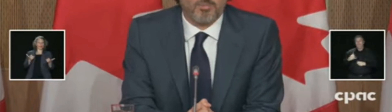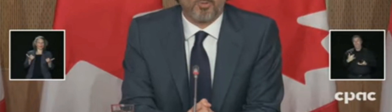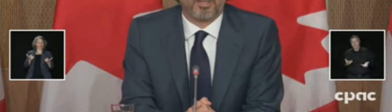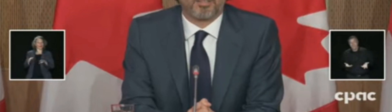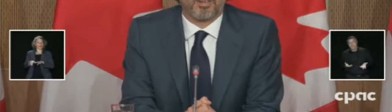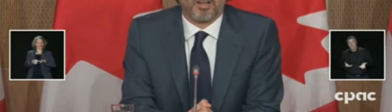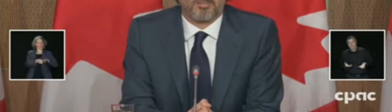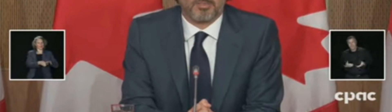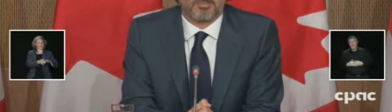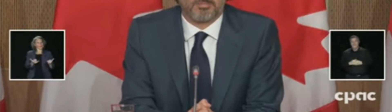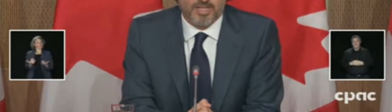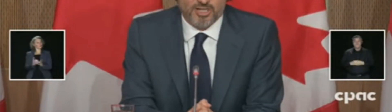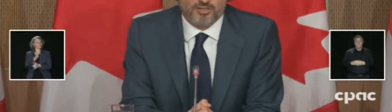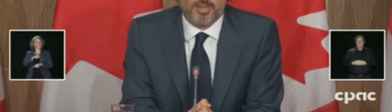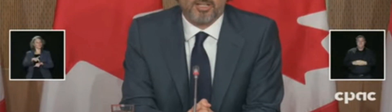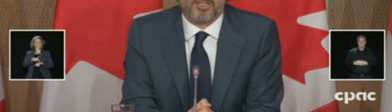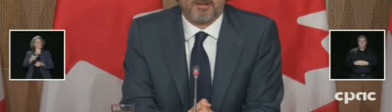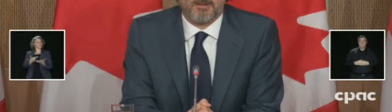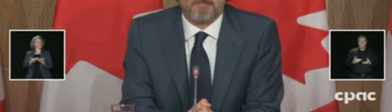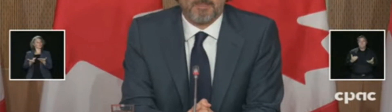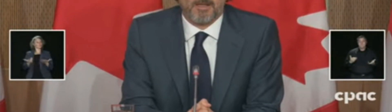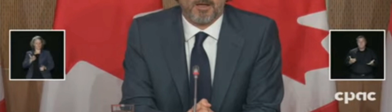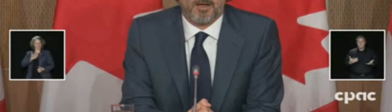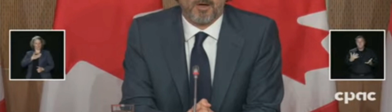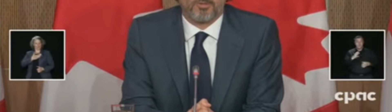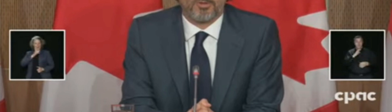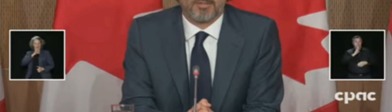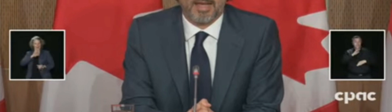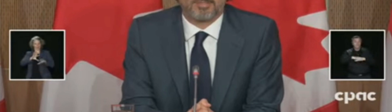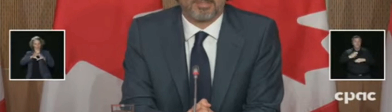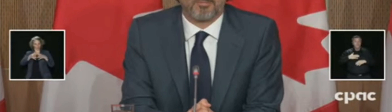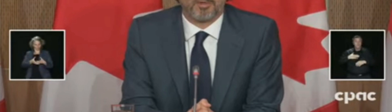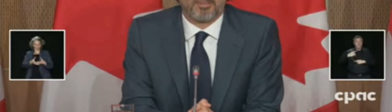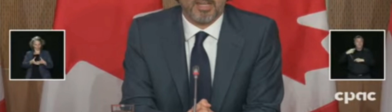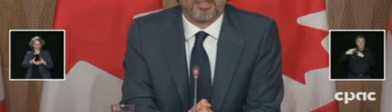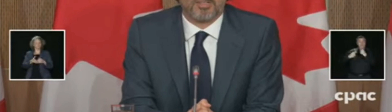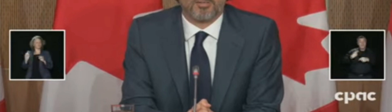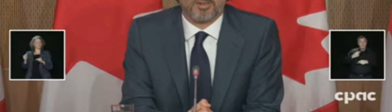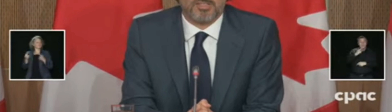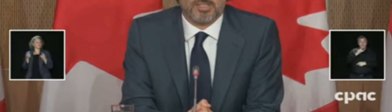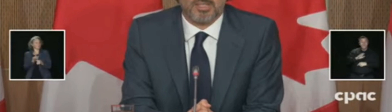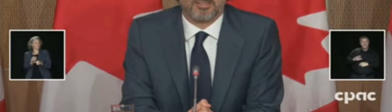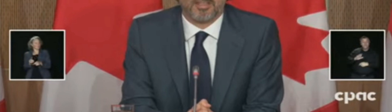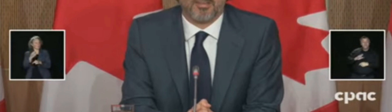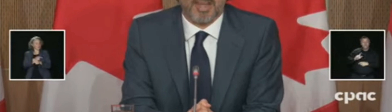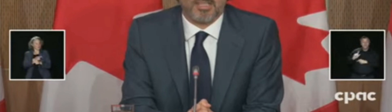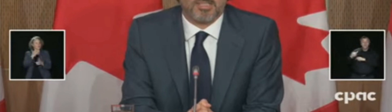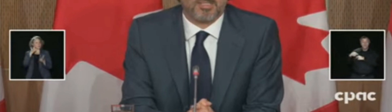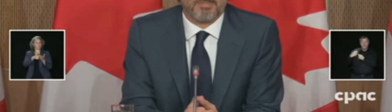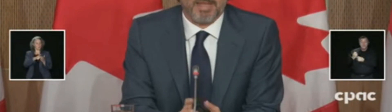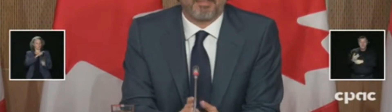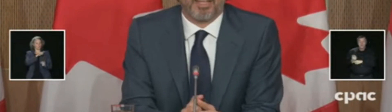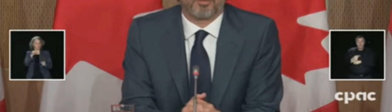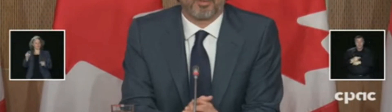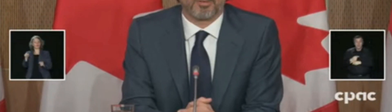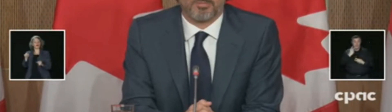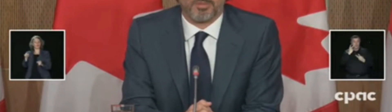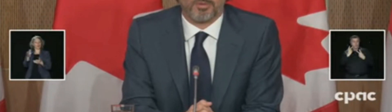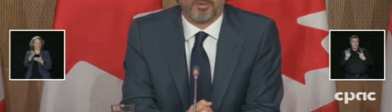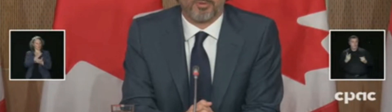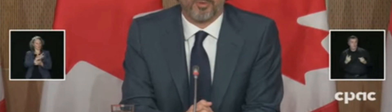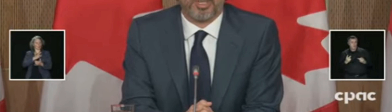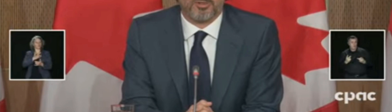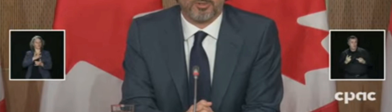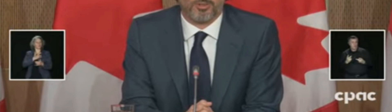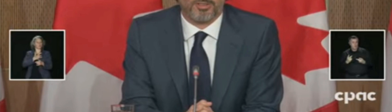take a moment to talk about my generation. Over the past number of days, we've seen vaccines made available to